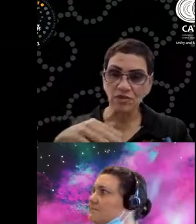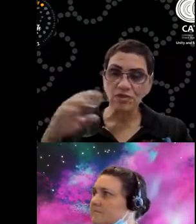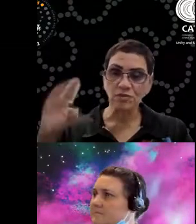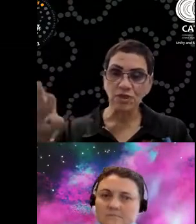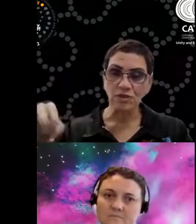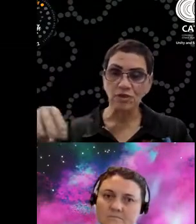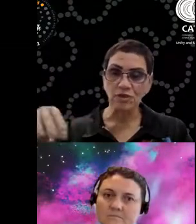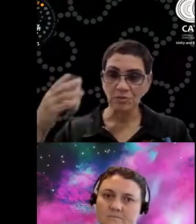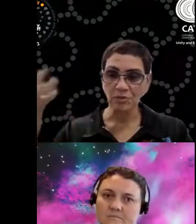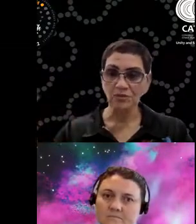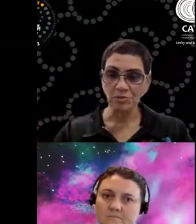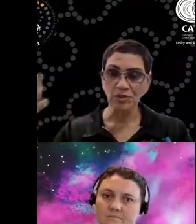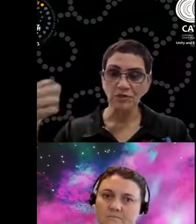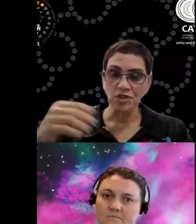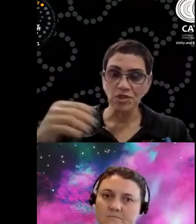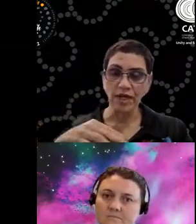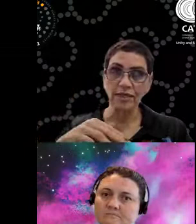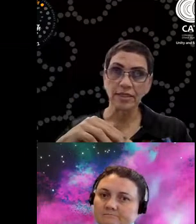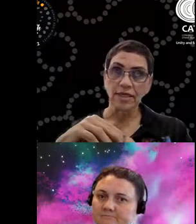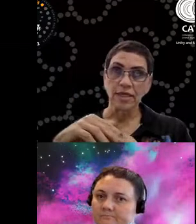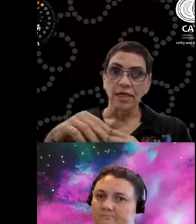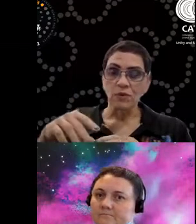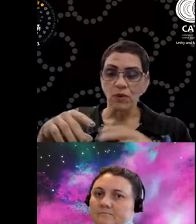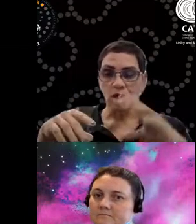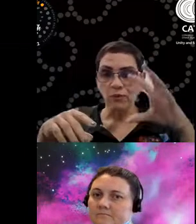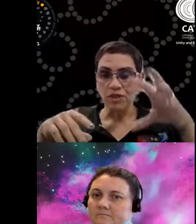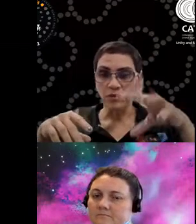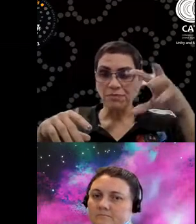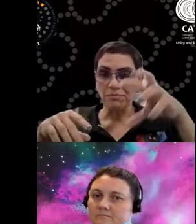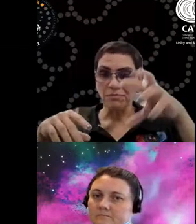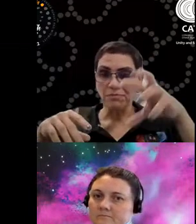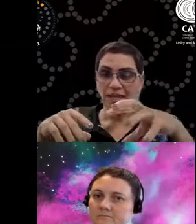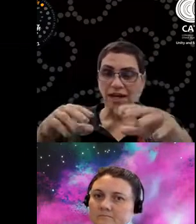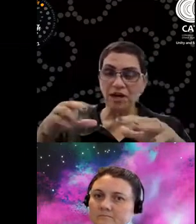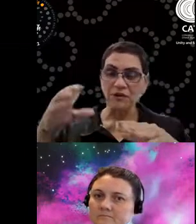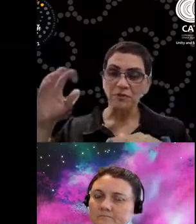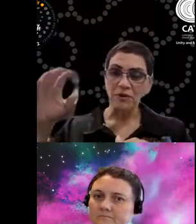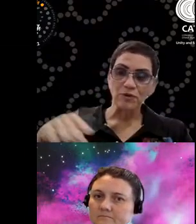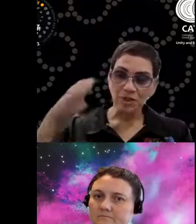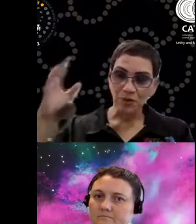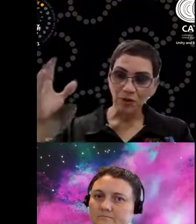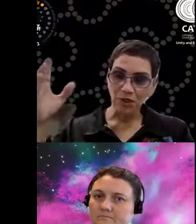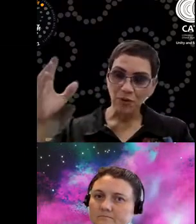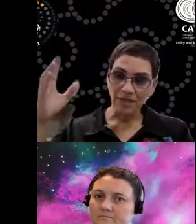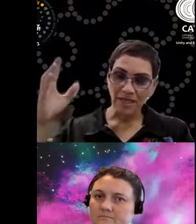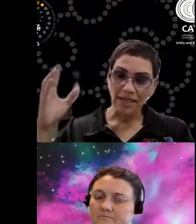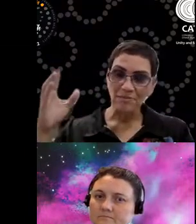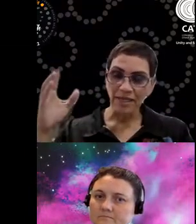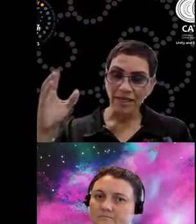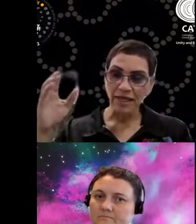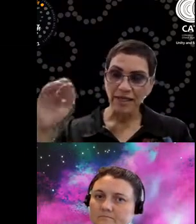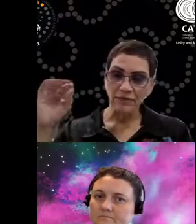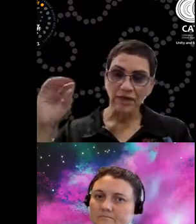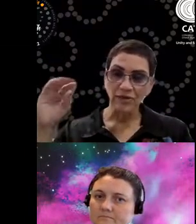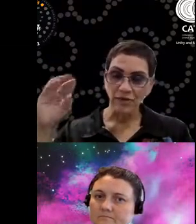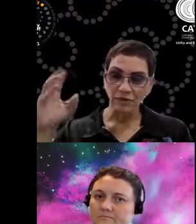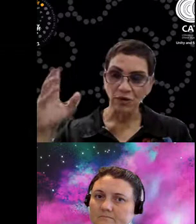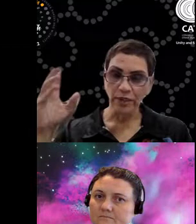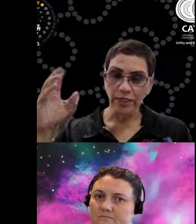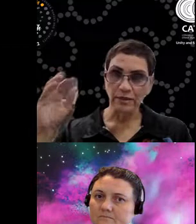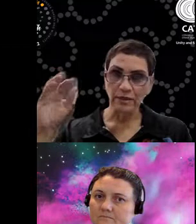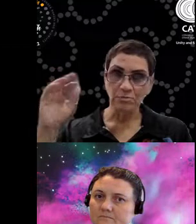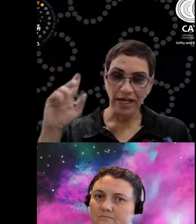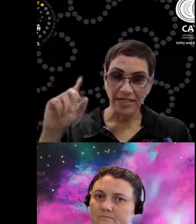our conversations are with the Nursing and Midwifery Board of Australia, and while we're doing Mulungari, we're also working with the NMBA